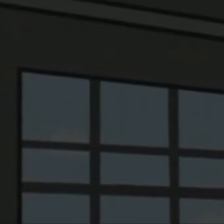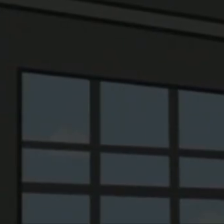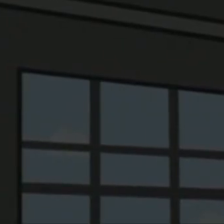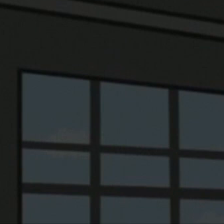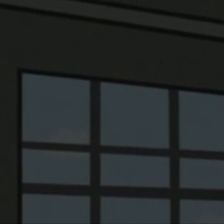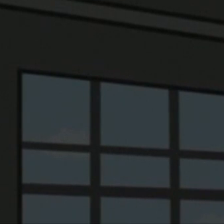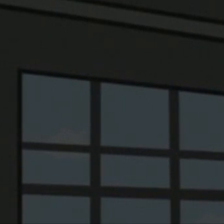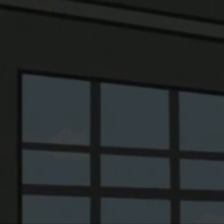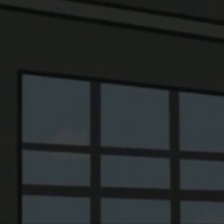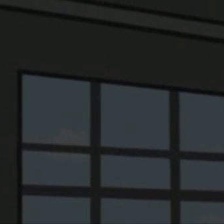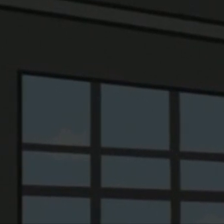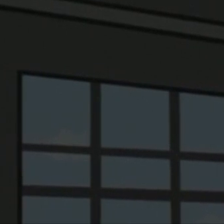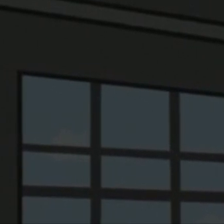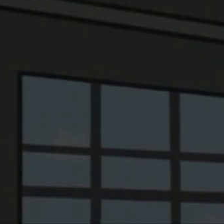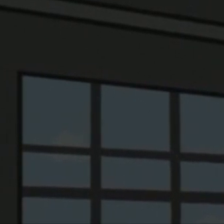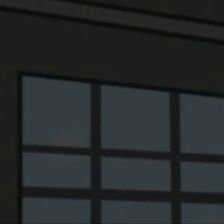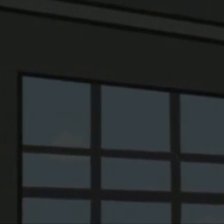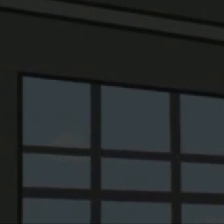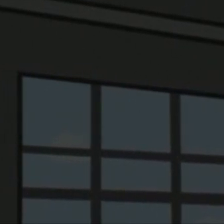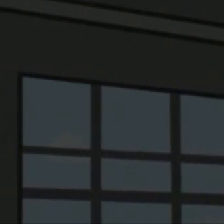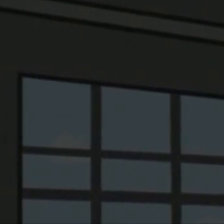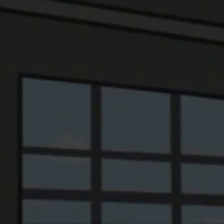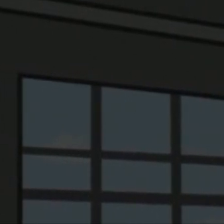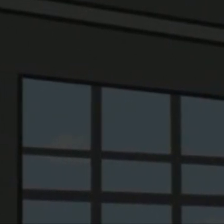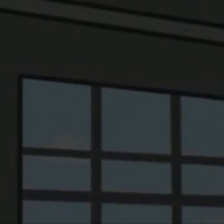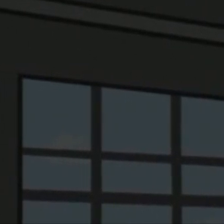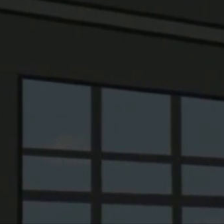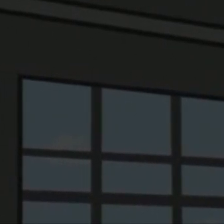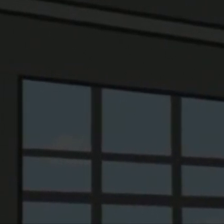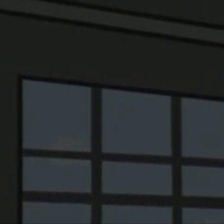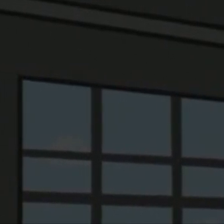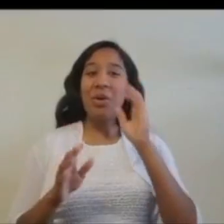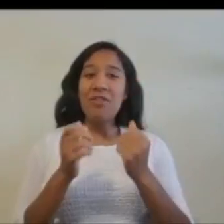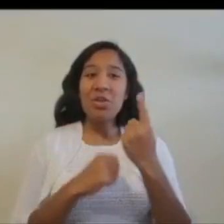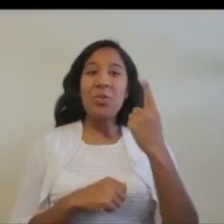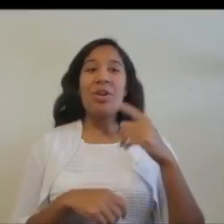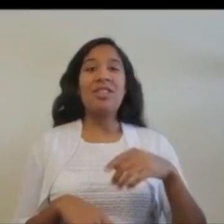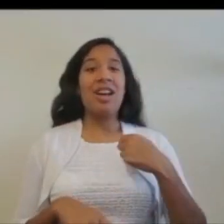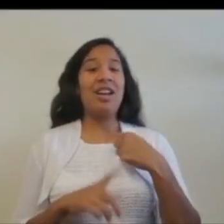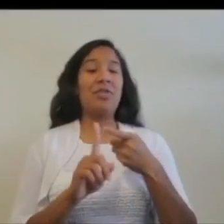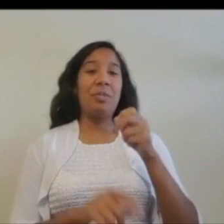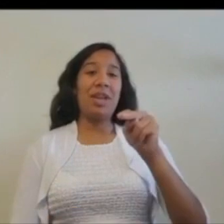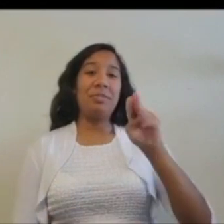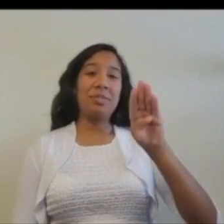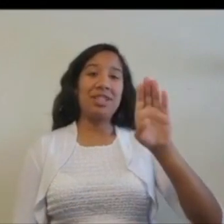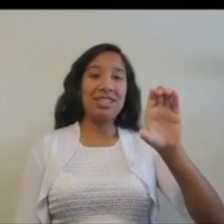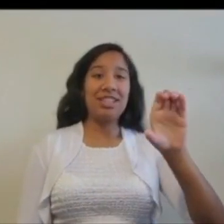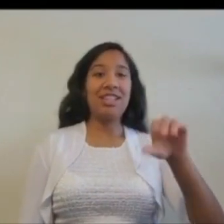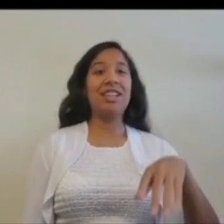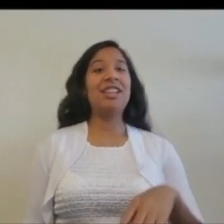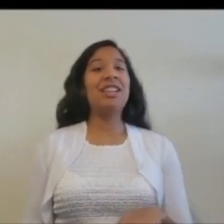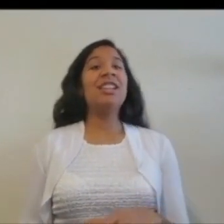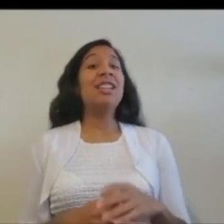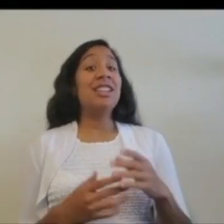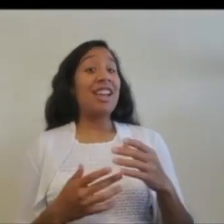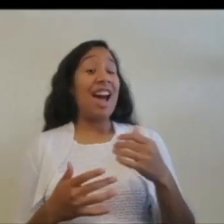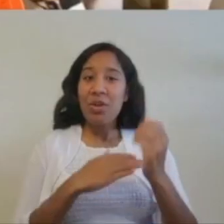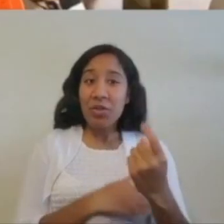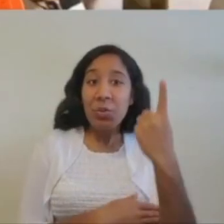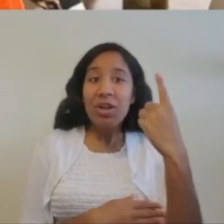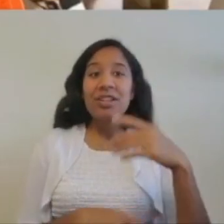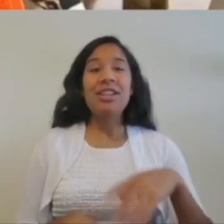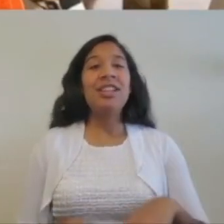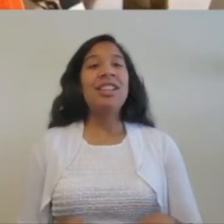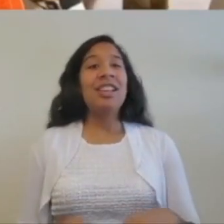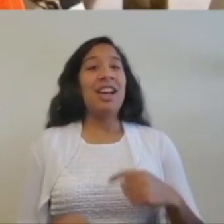However, most exciting were the surplus of celebrity greetings. from Boston News anchor J.C. Monahan,